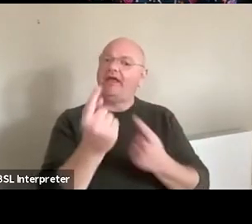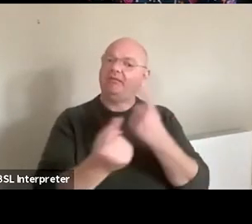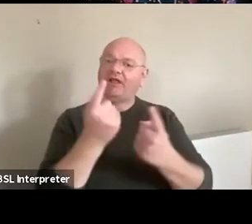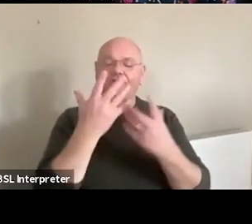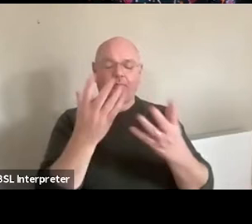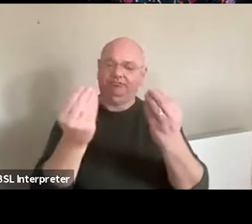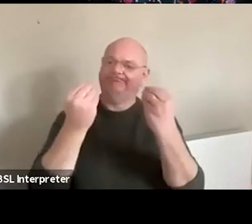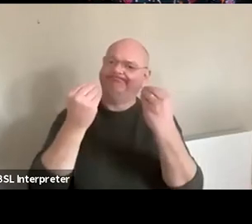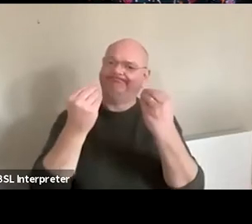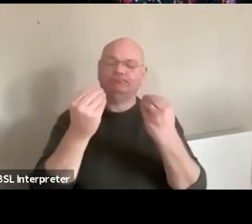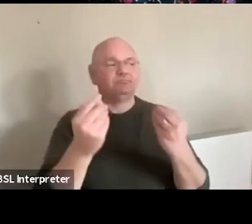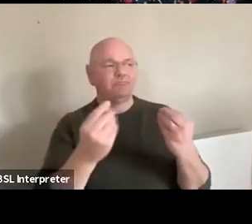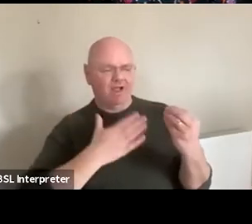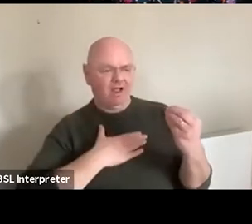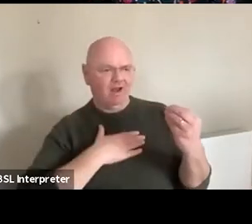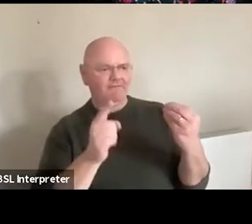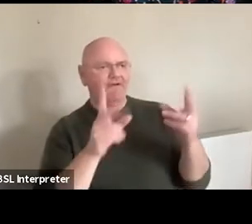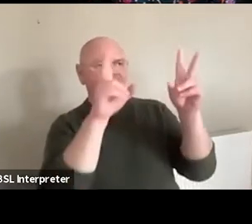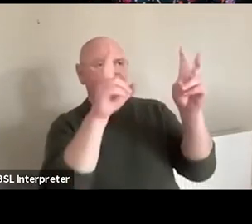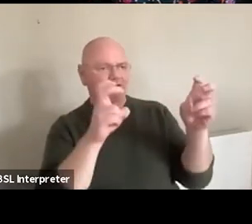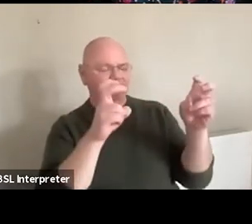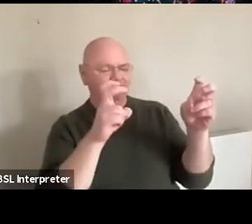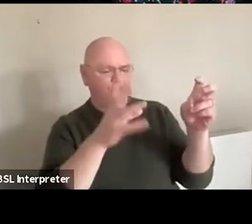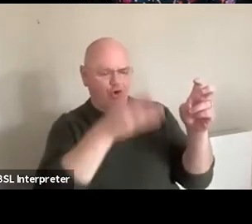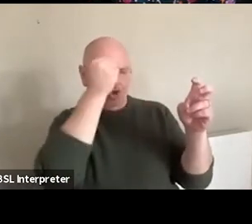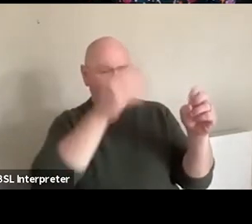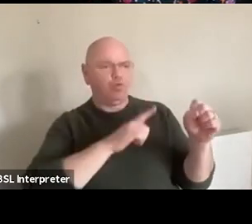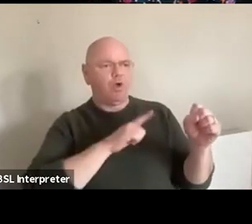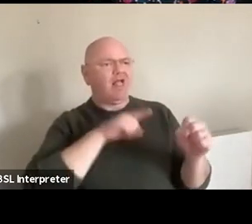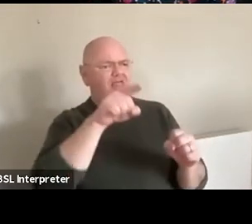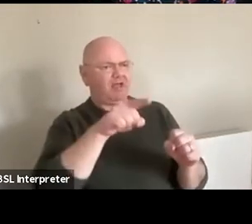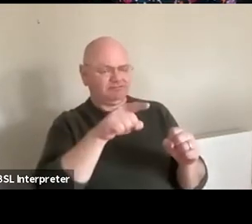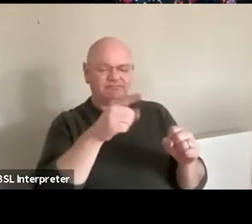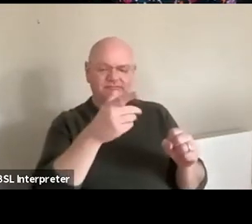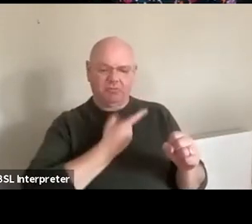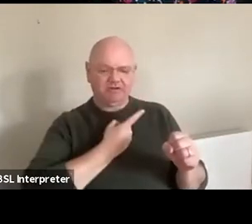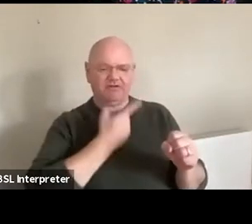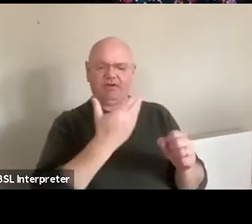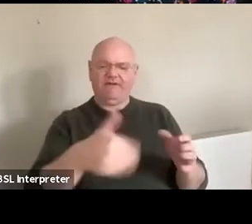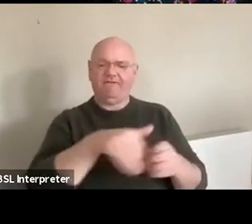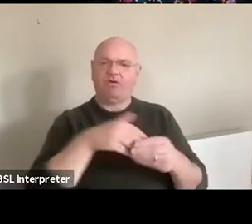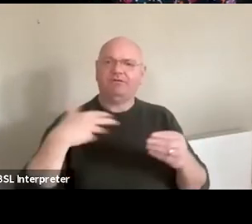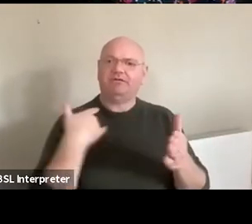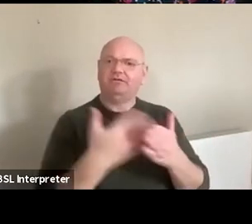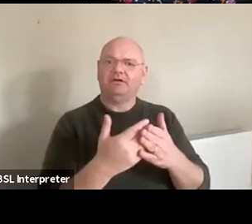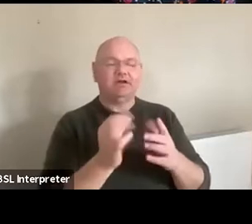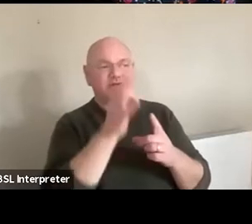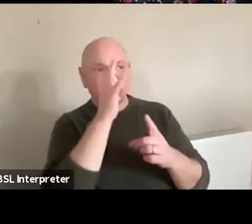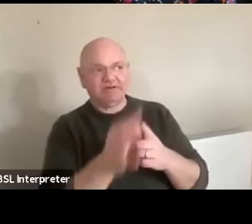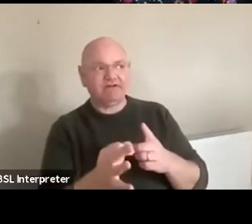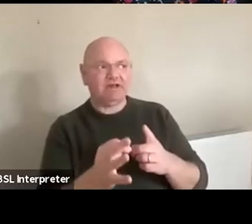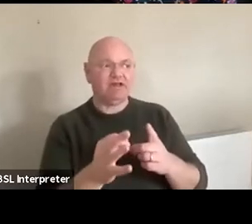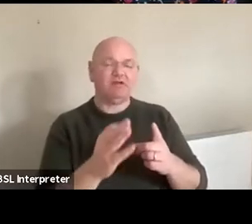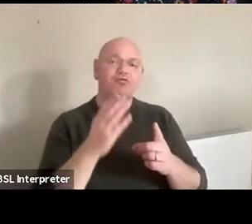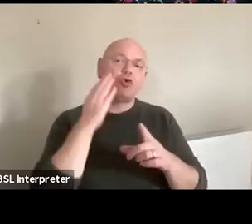putting a phrase to something that I have been involved in and that I've seen, especially racialized people and